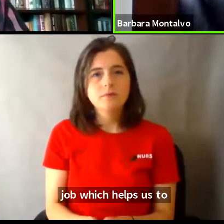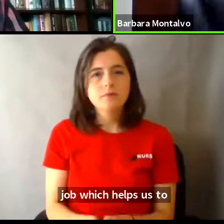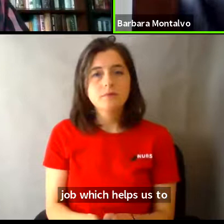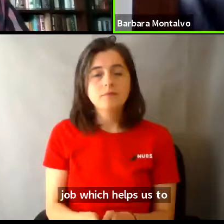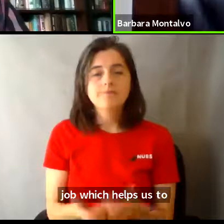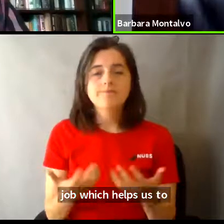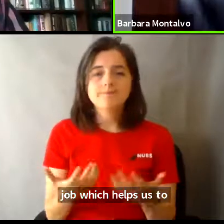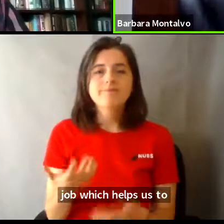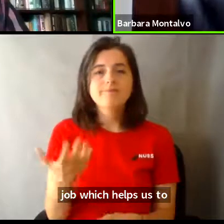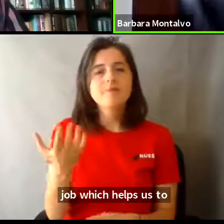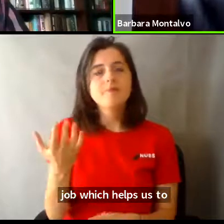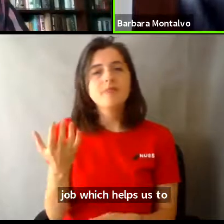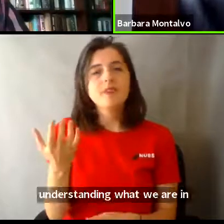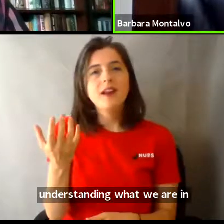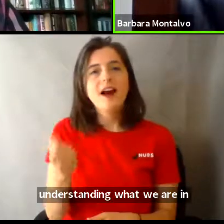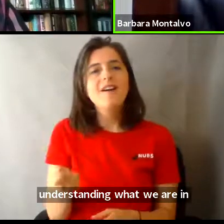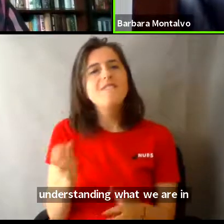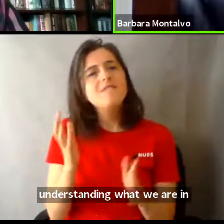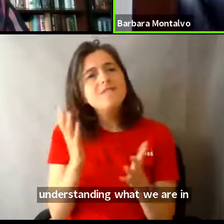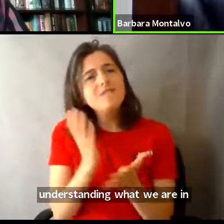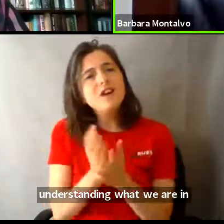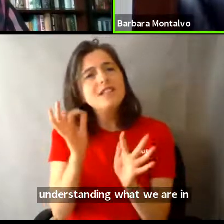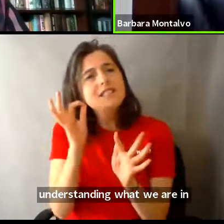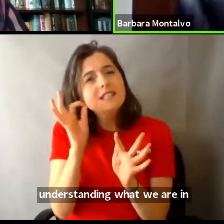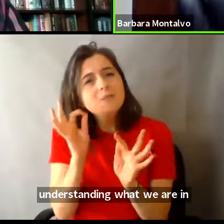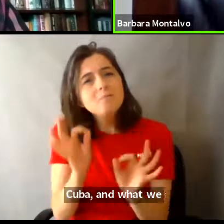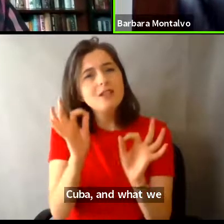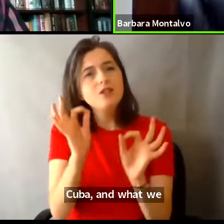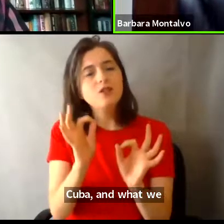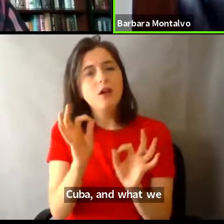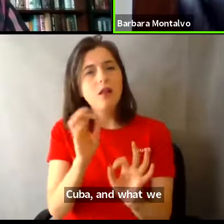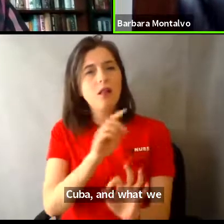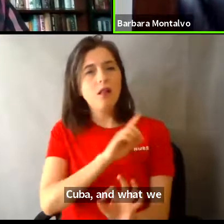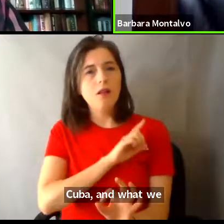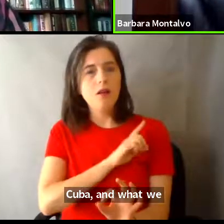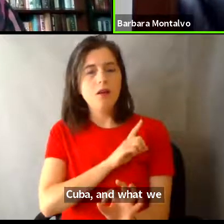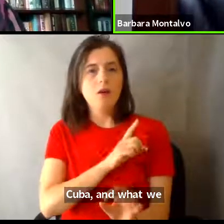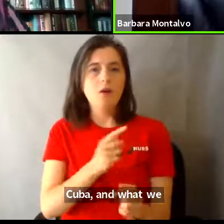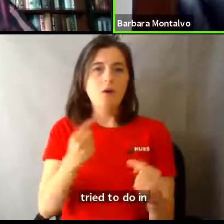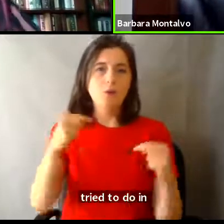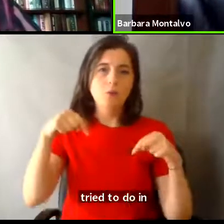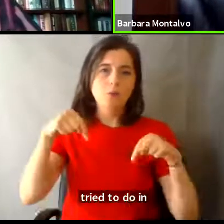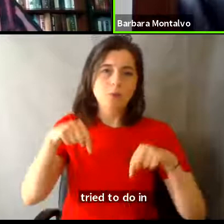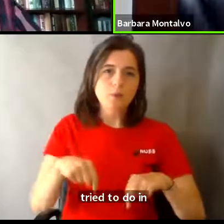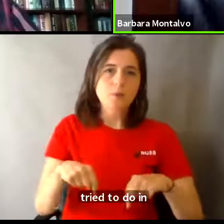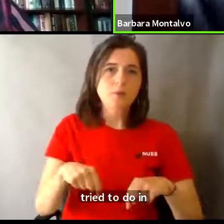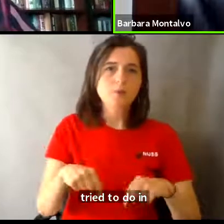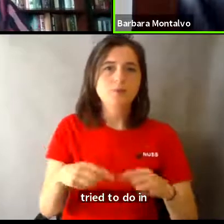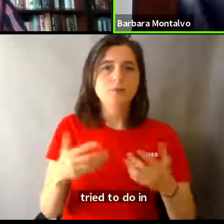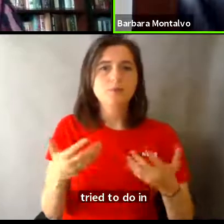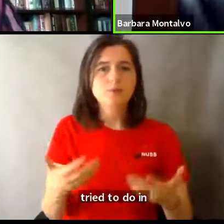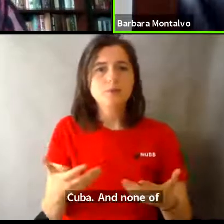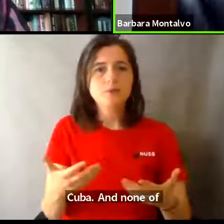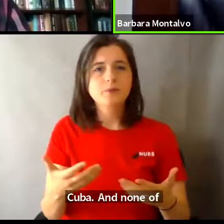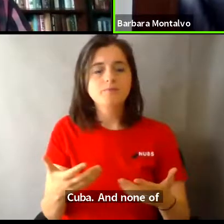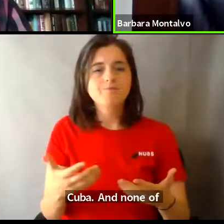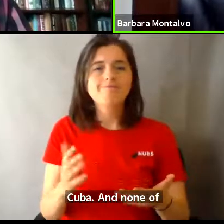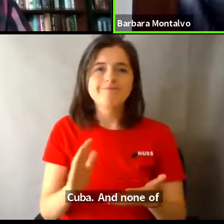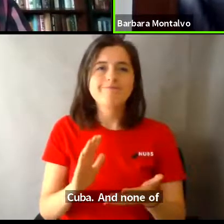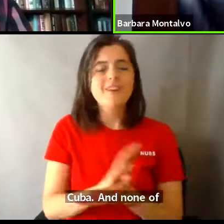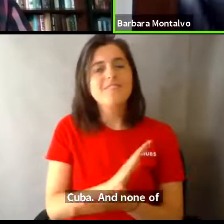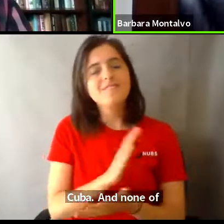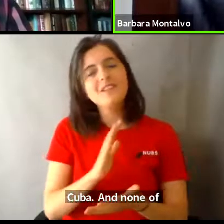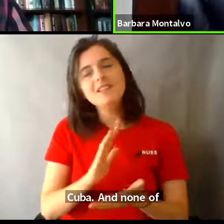a very special reason why this moment satisfies me a lot.